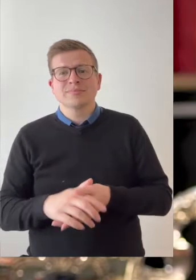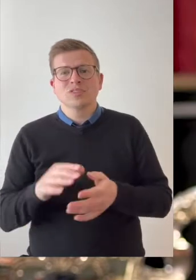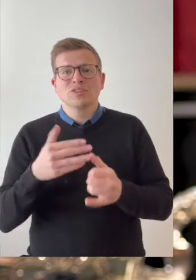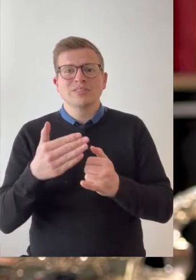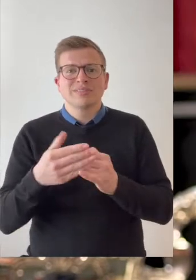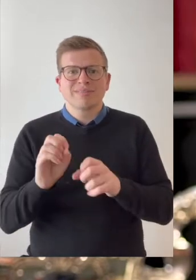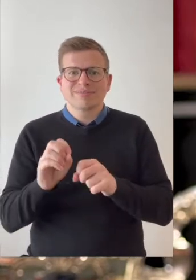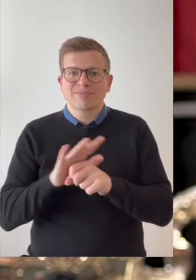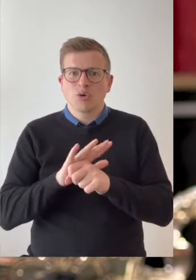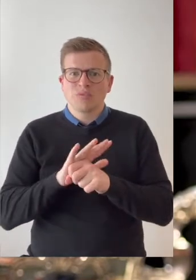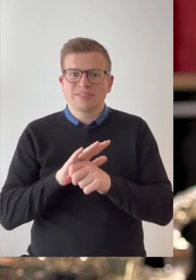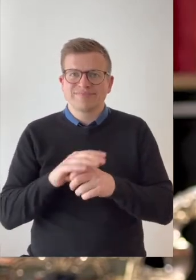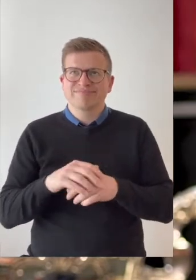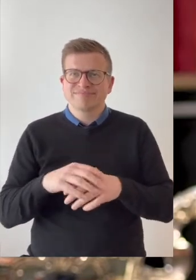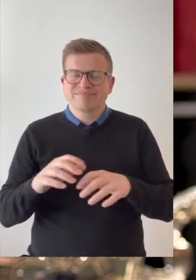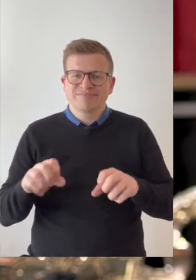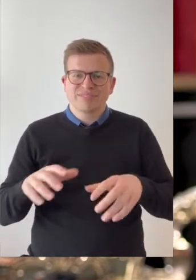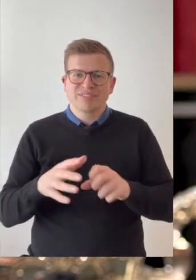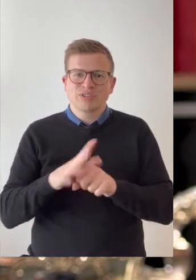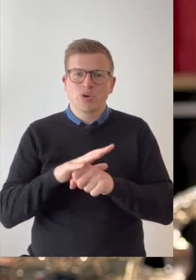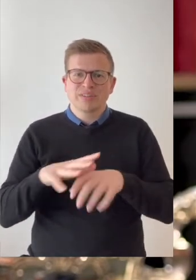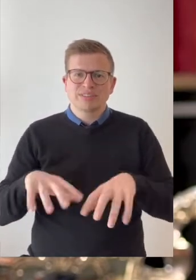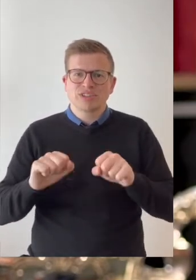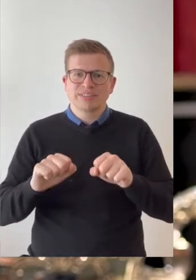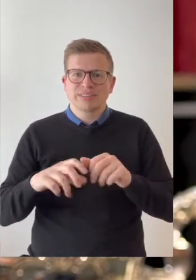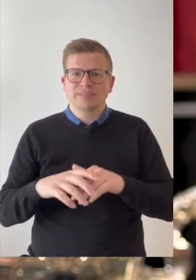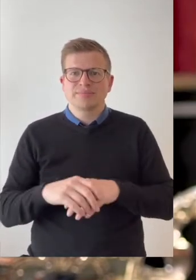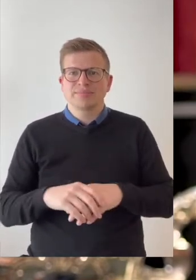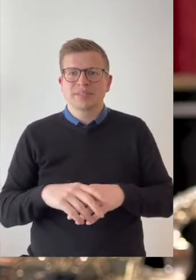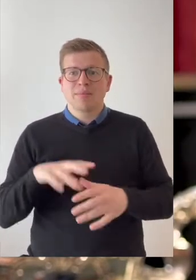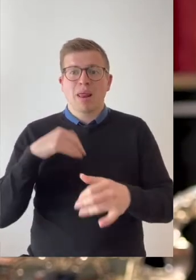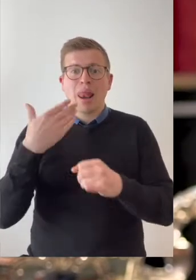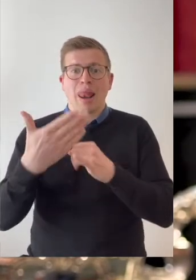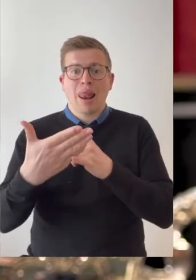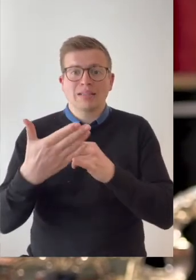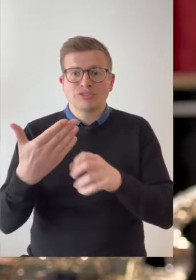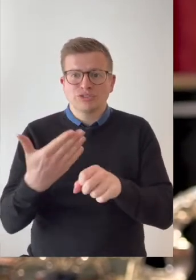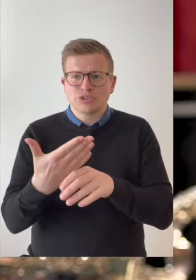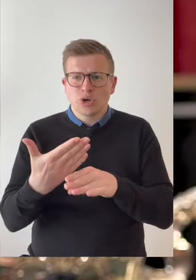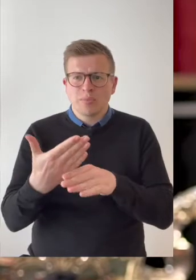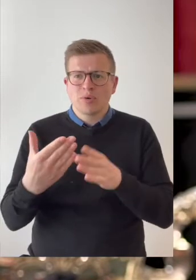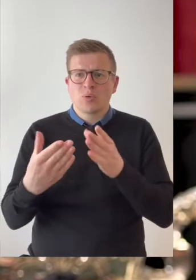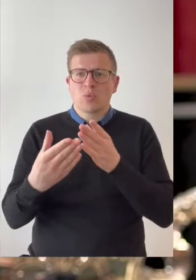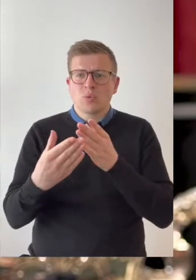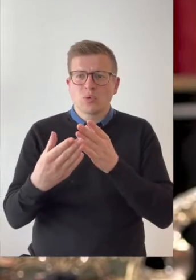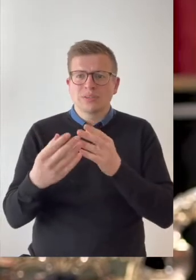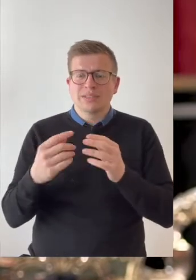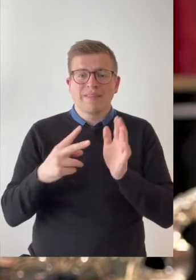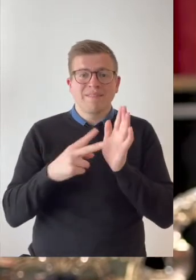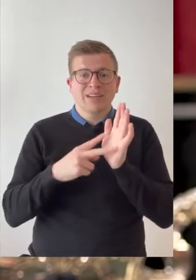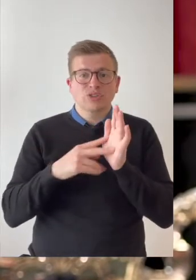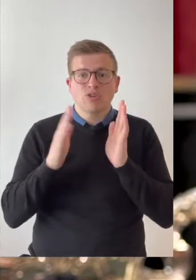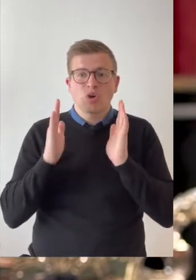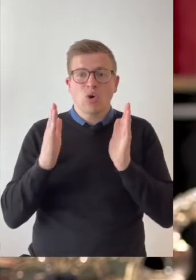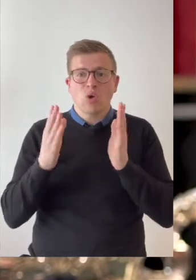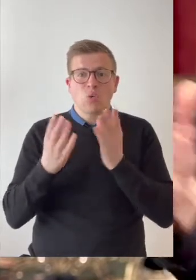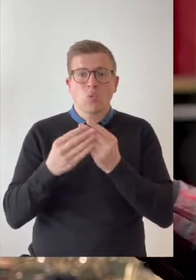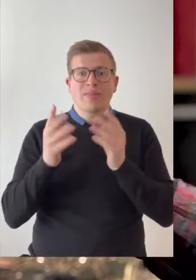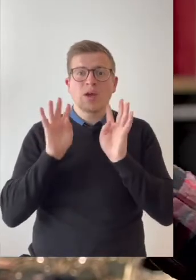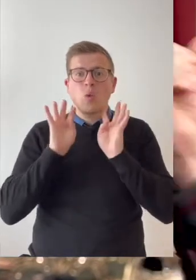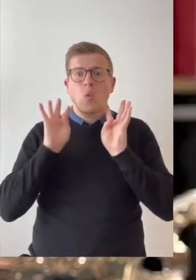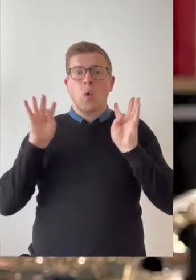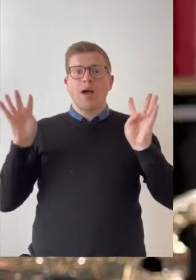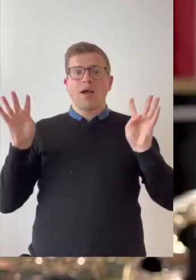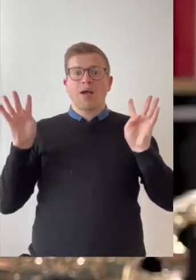until the COVID crashed in. My last job was at the Victoria Hall with the big